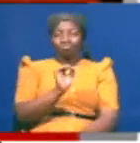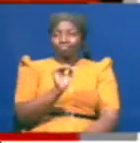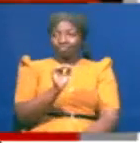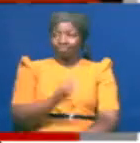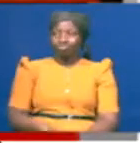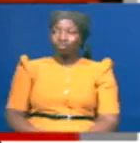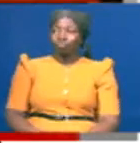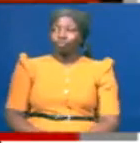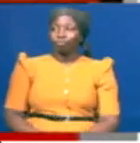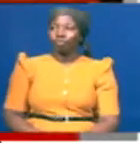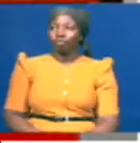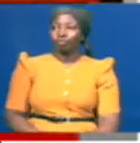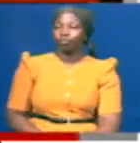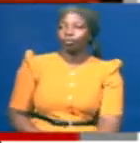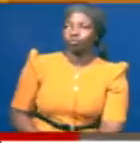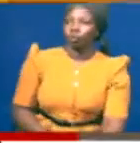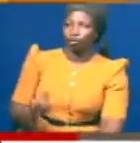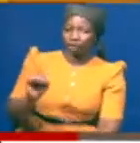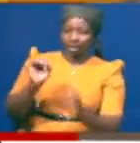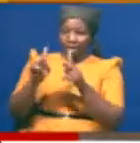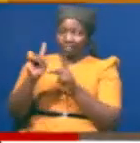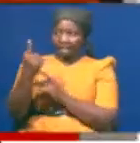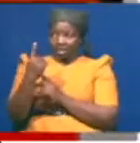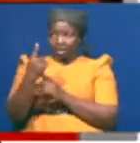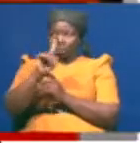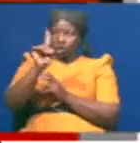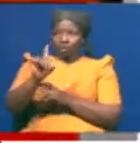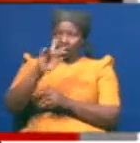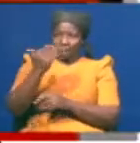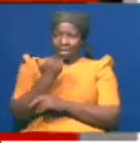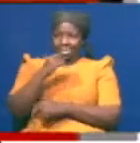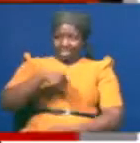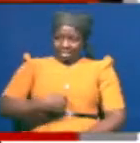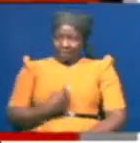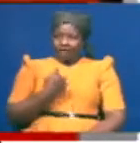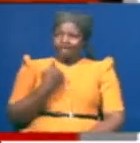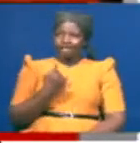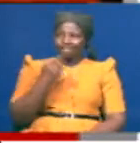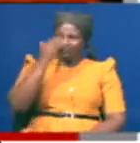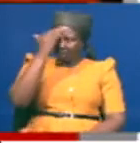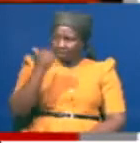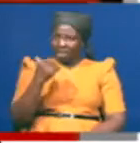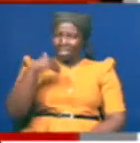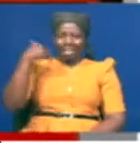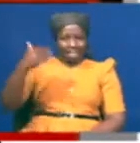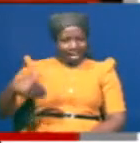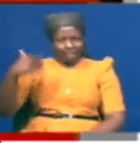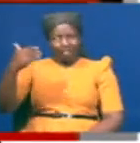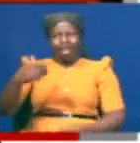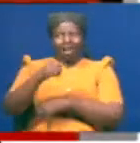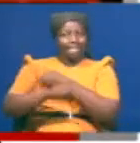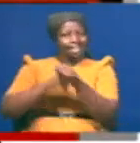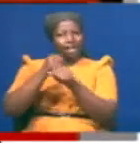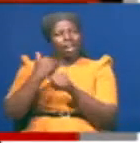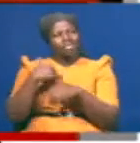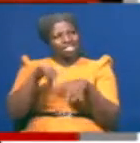Okay, Bismillah ar-Rahman ar-Rahim. The first question I'm asking myself, why every year is the same thing? We have done